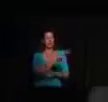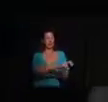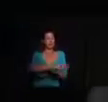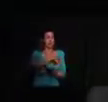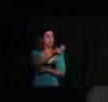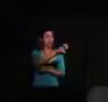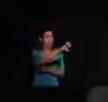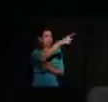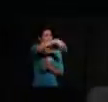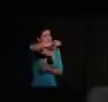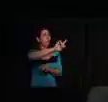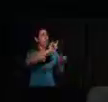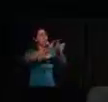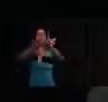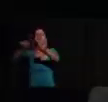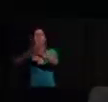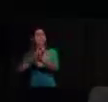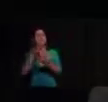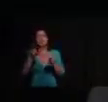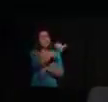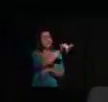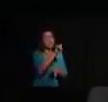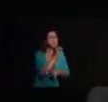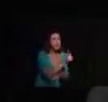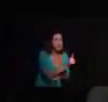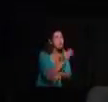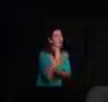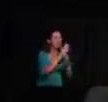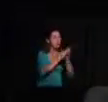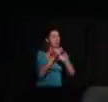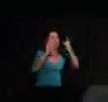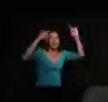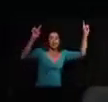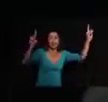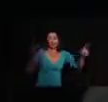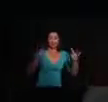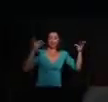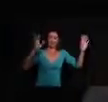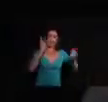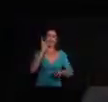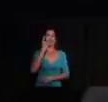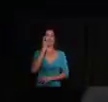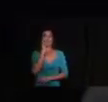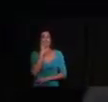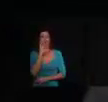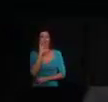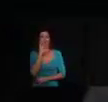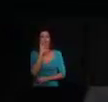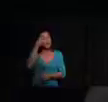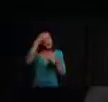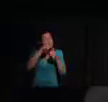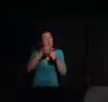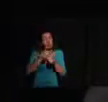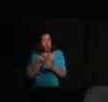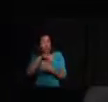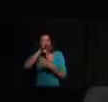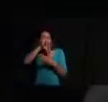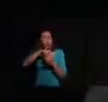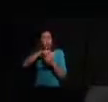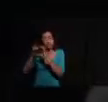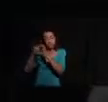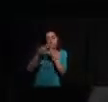everyone's unique, and you will be successful because I've seen the success. And remember that you belong to something. You belong to a learning community,